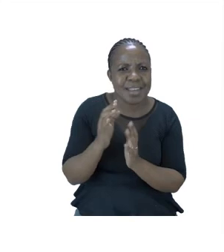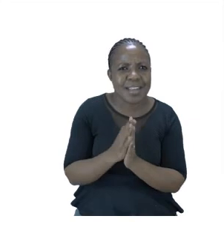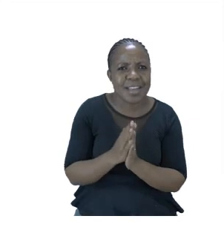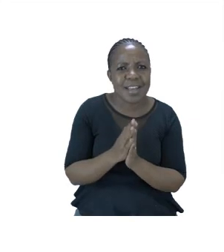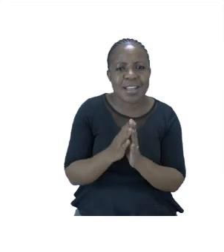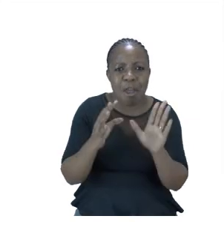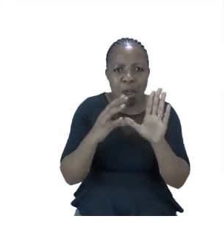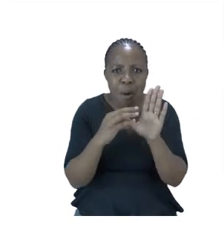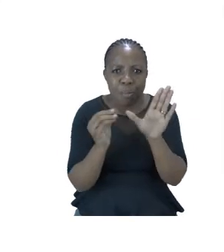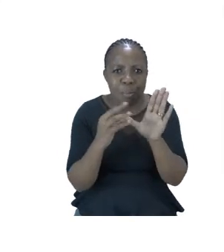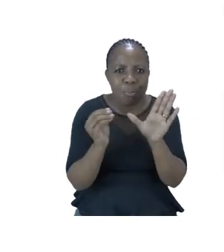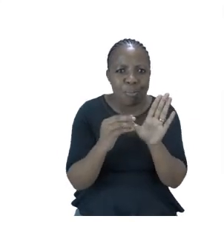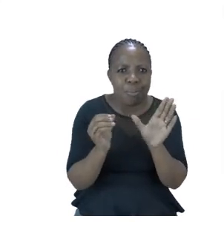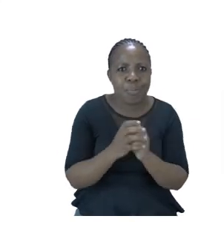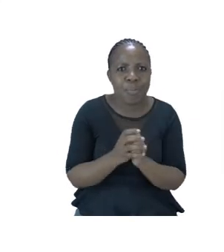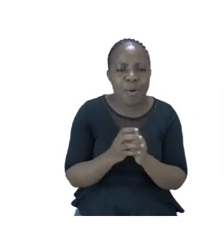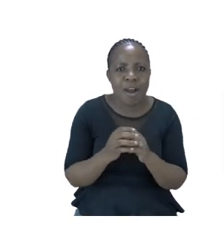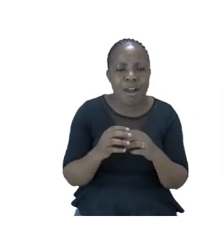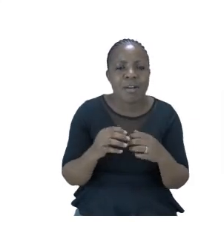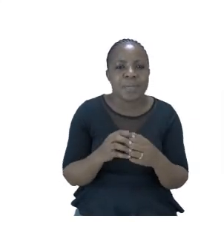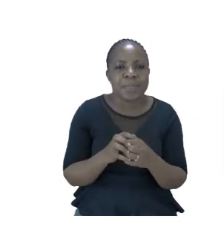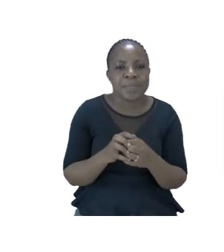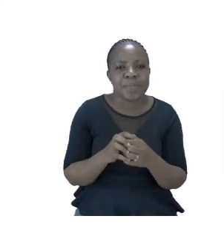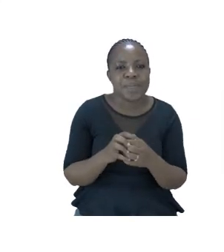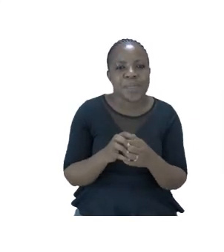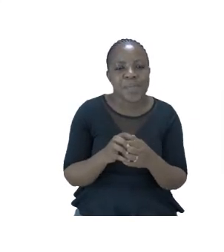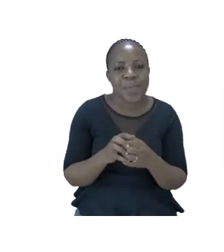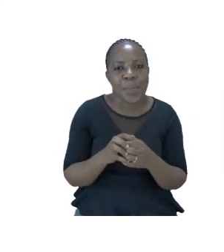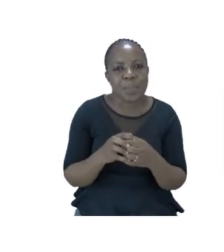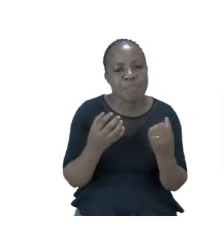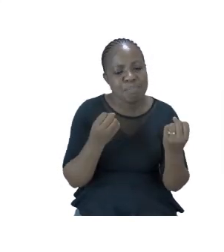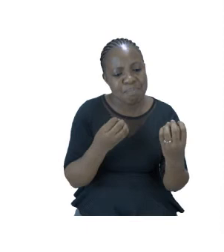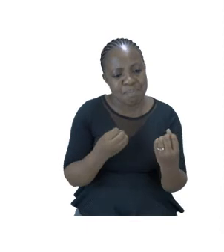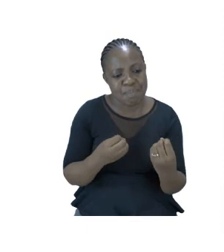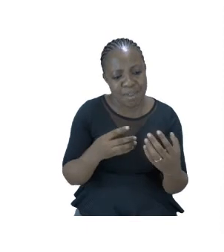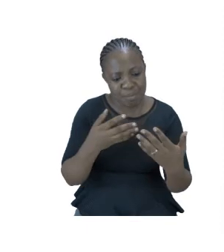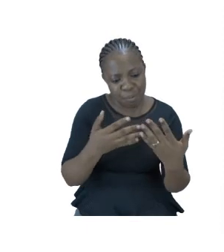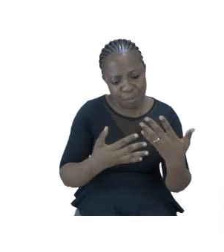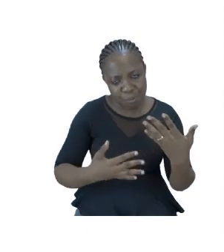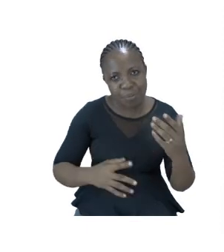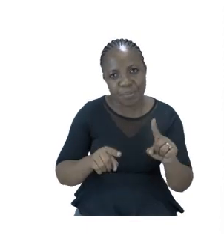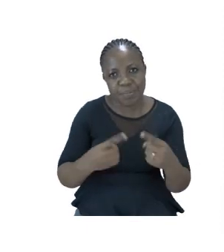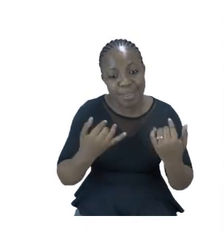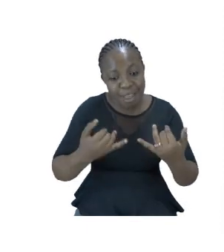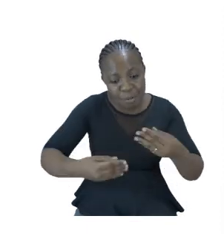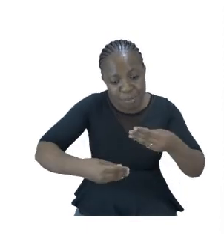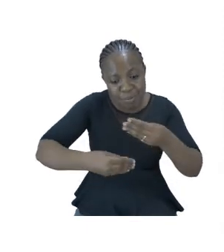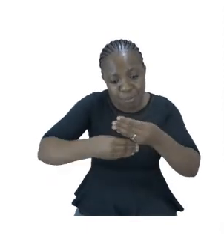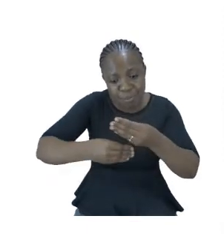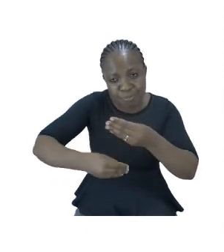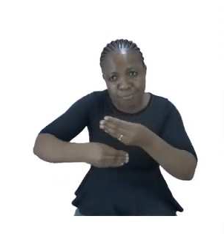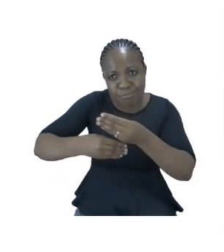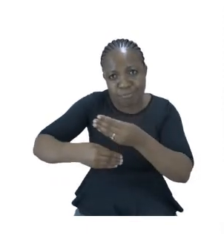and bears. Now we have to add them up. And you are going to write the number